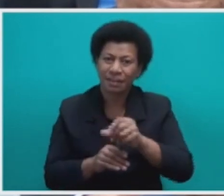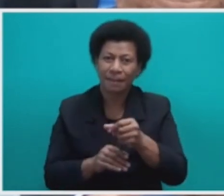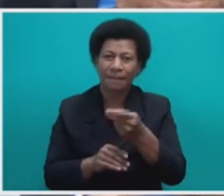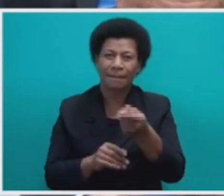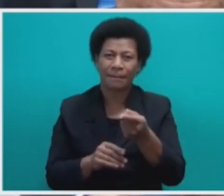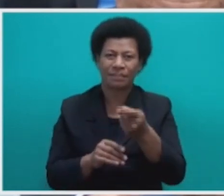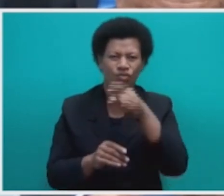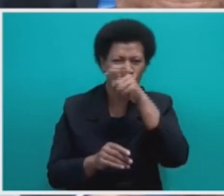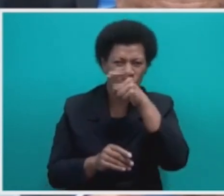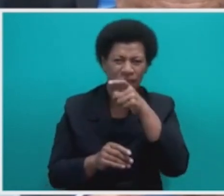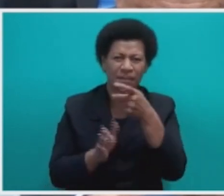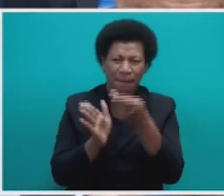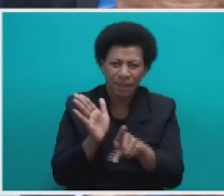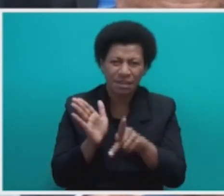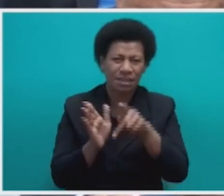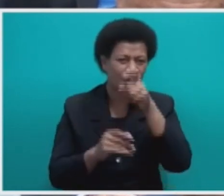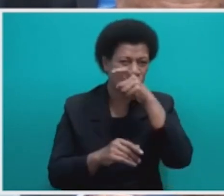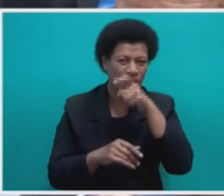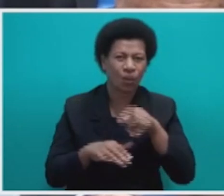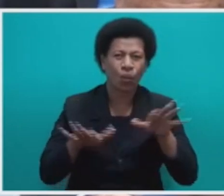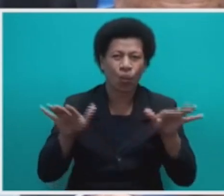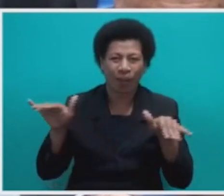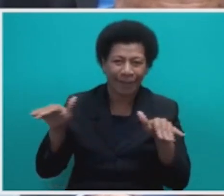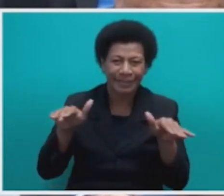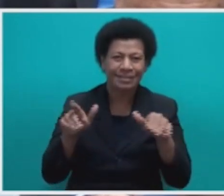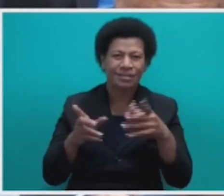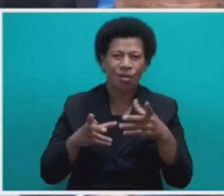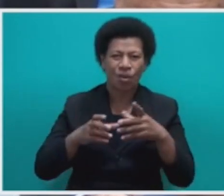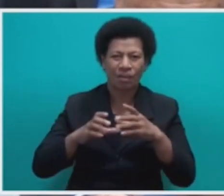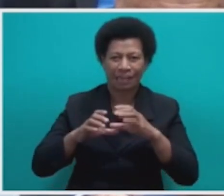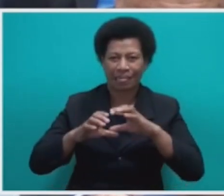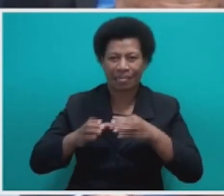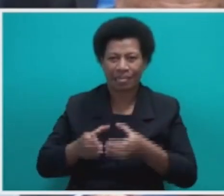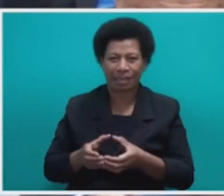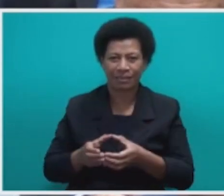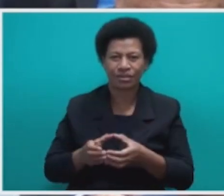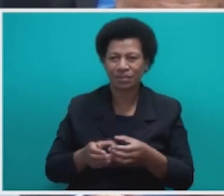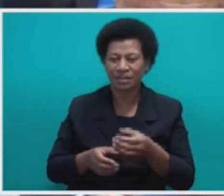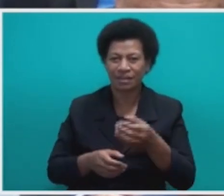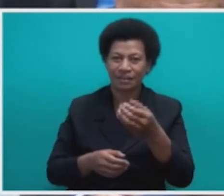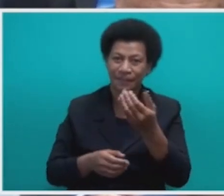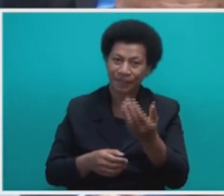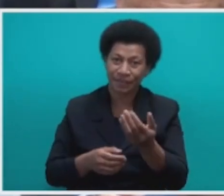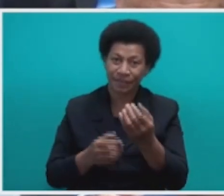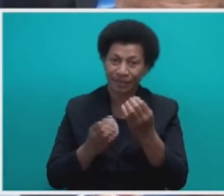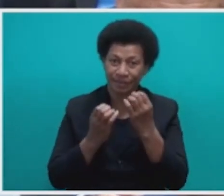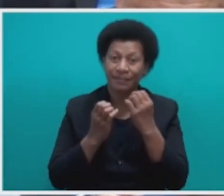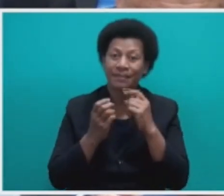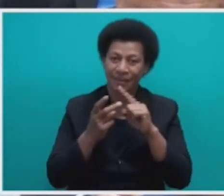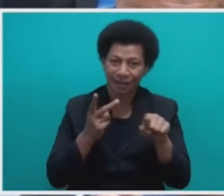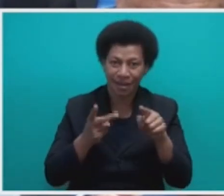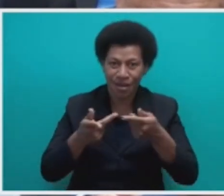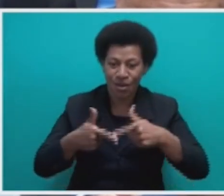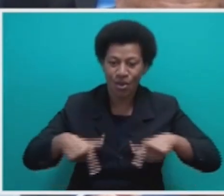chicken wings, chicken drumstick, were still able to sell in the local market